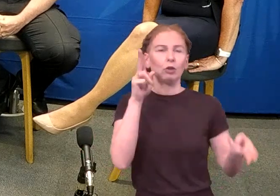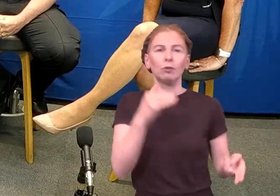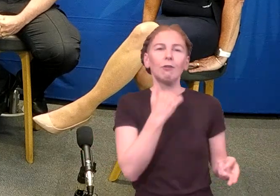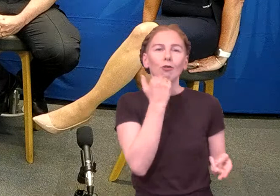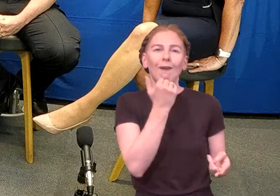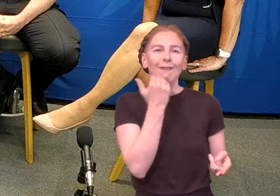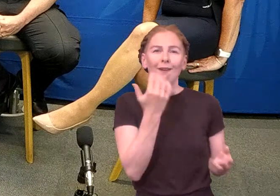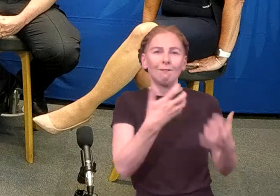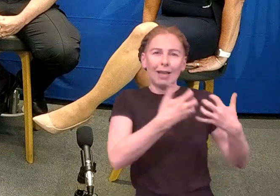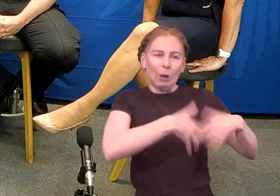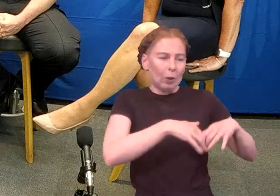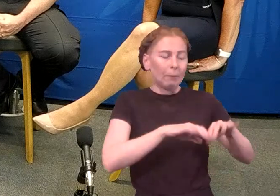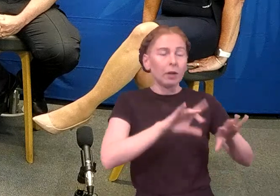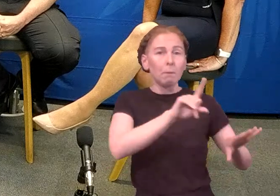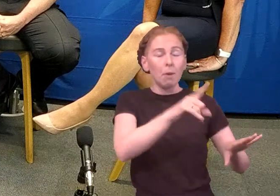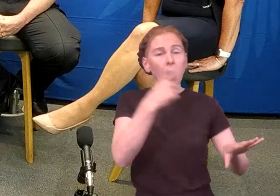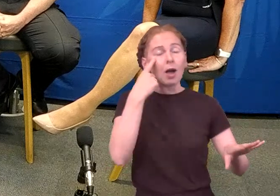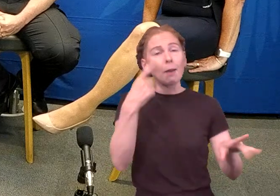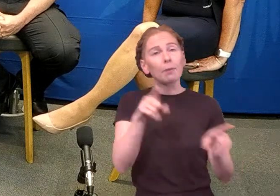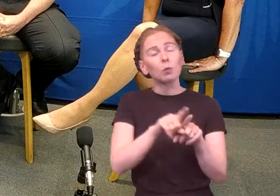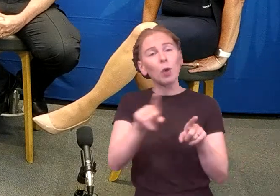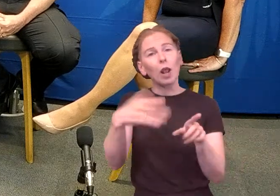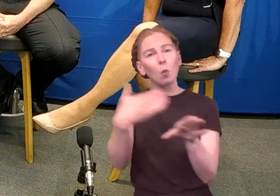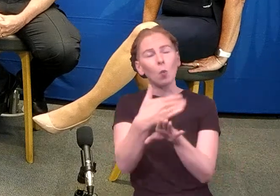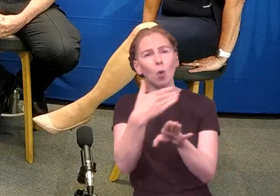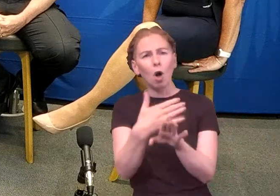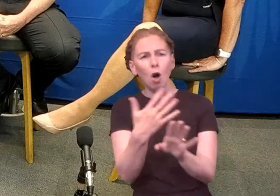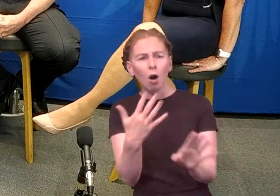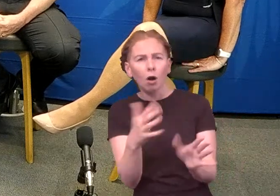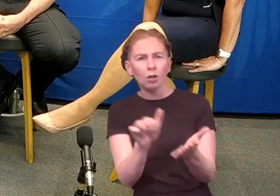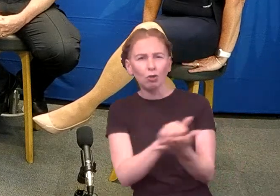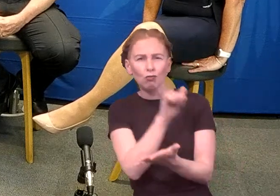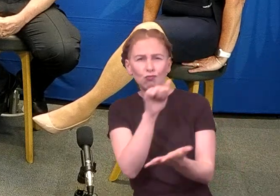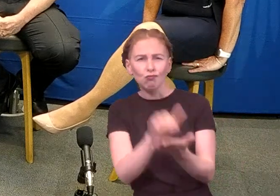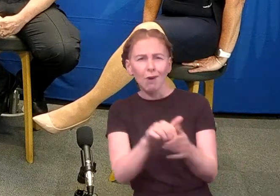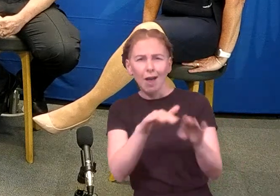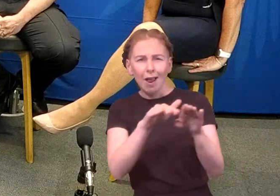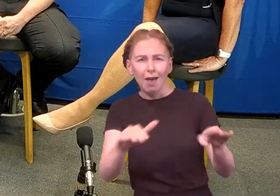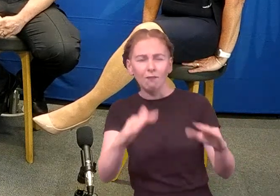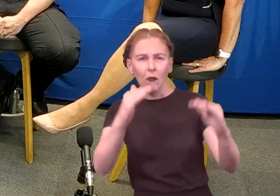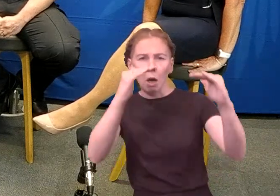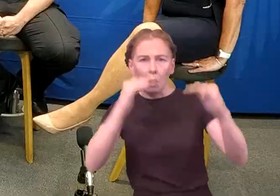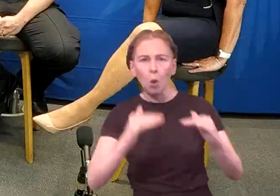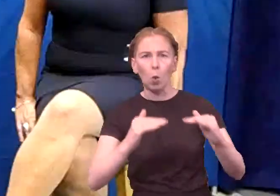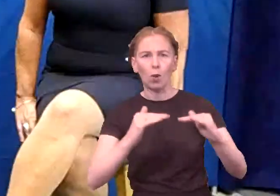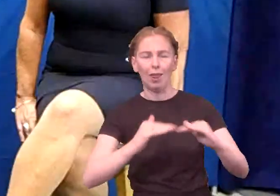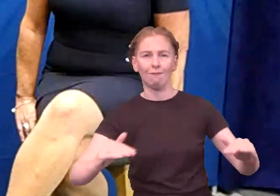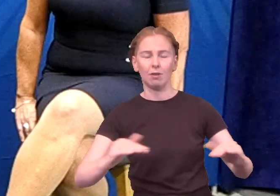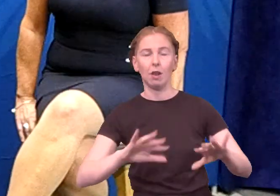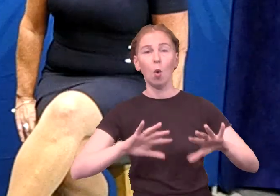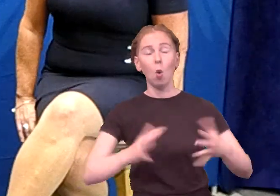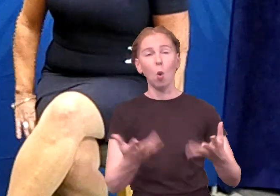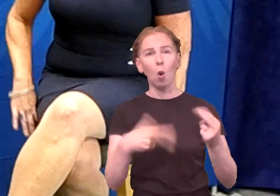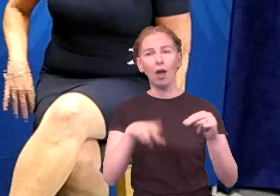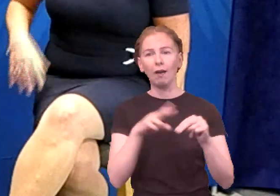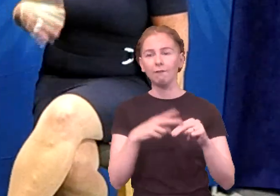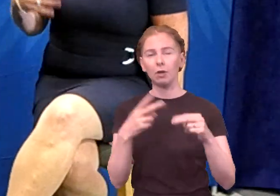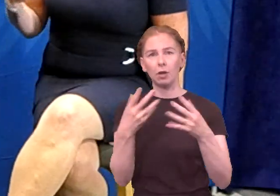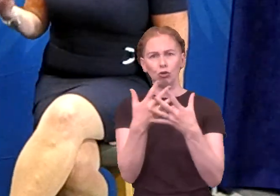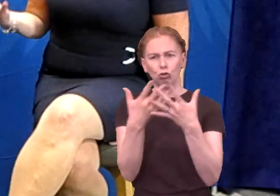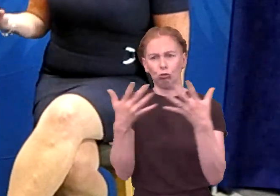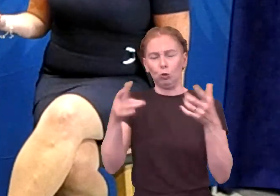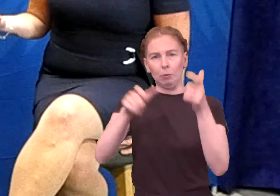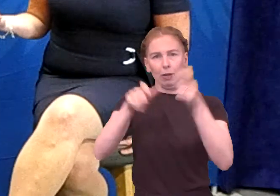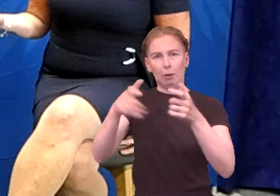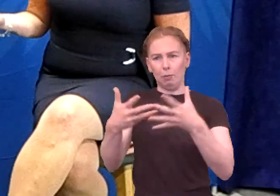with the work that's substandard or overcrowded. That's right. If you're looking at, for example, if you're looking